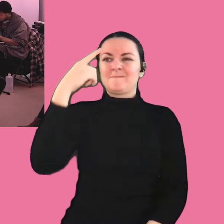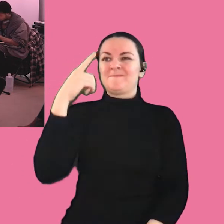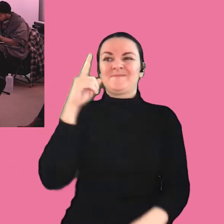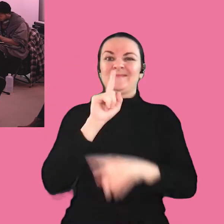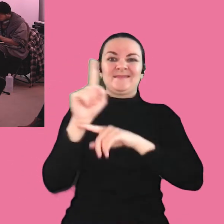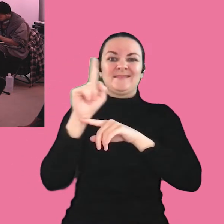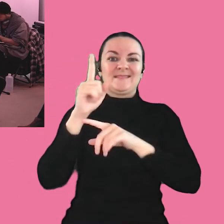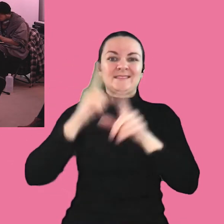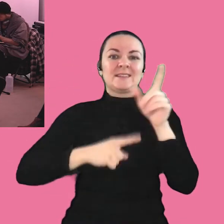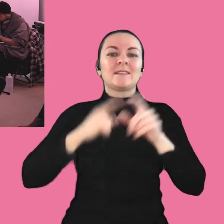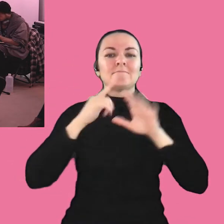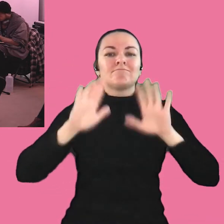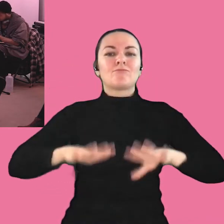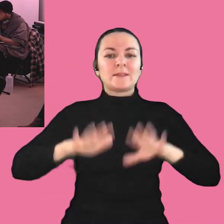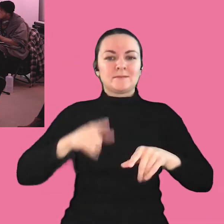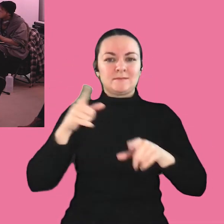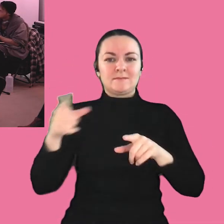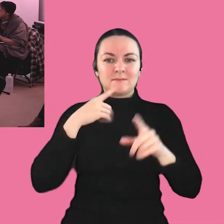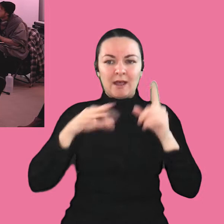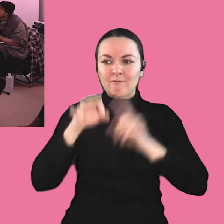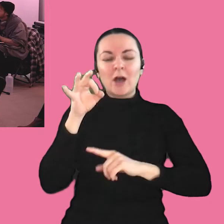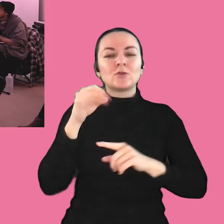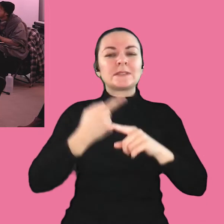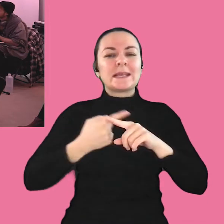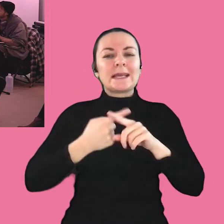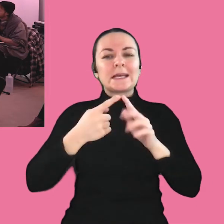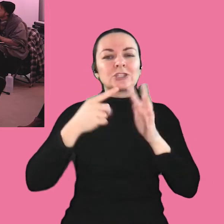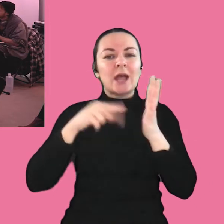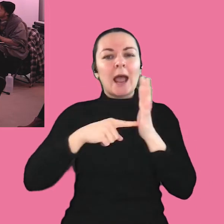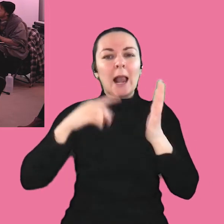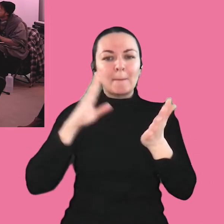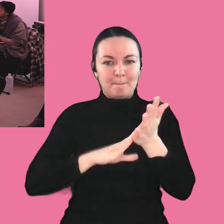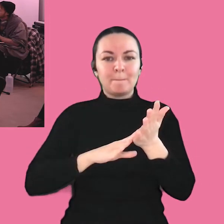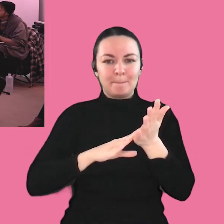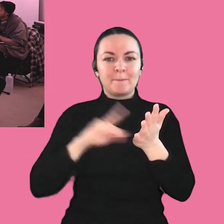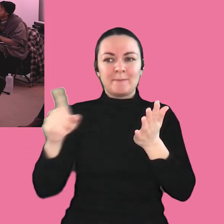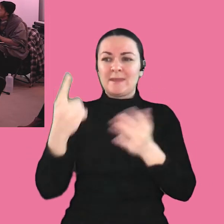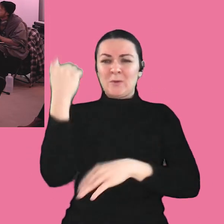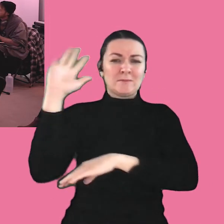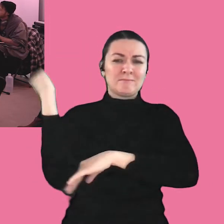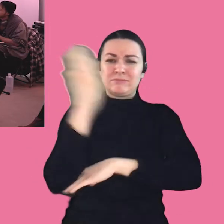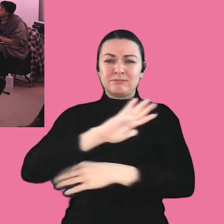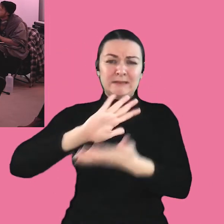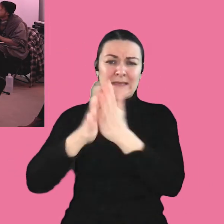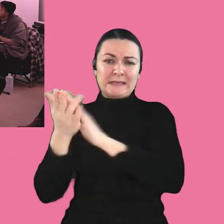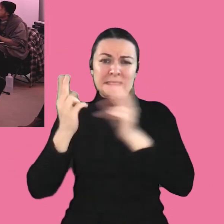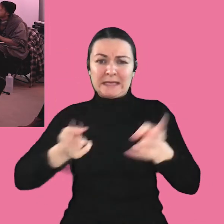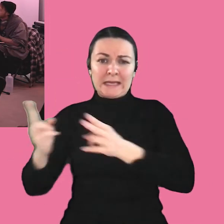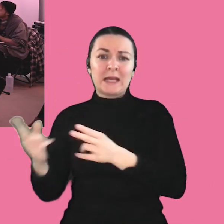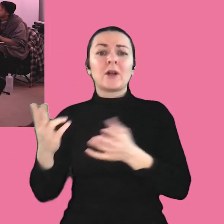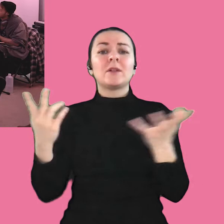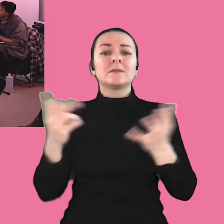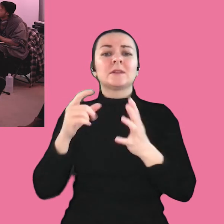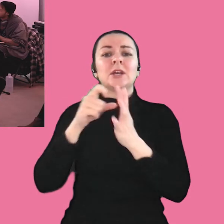remember the last year before it died, it kind of lay these beautiful seeds, or it kind of gathered all these seeds, and I had never seen seeds like that before or